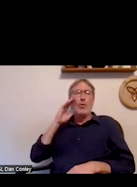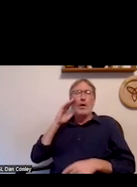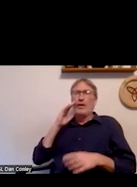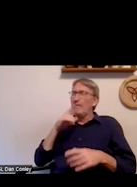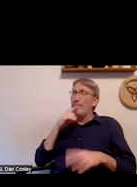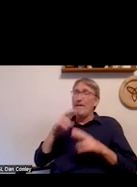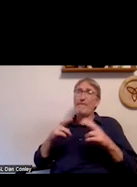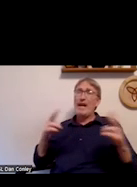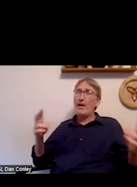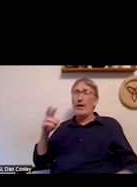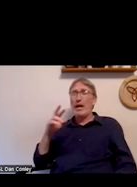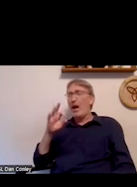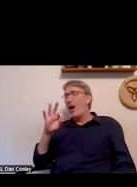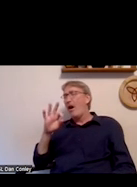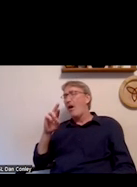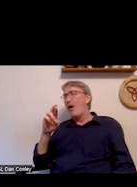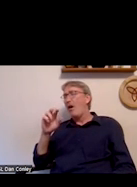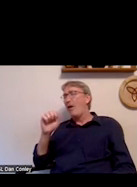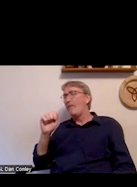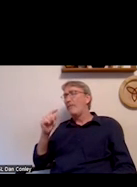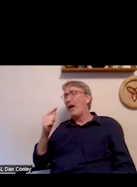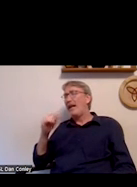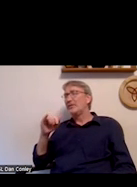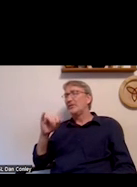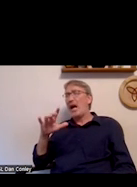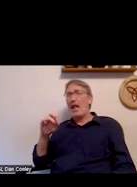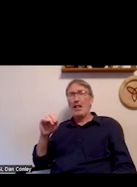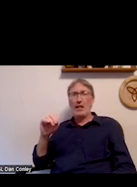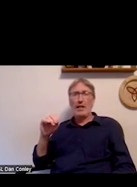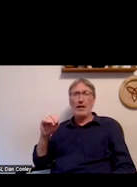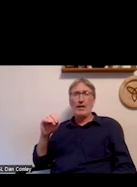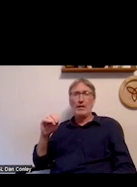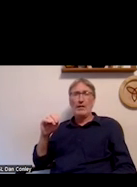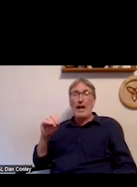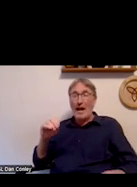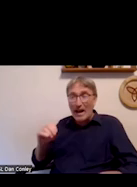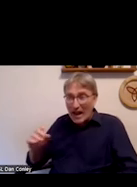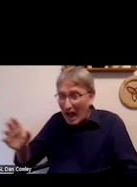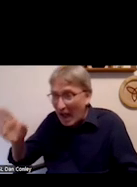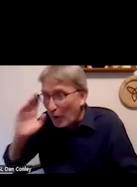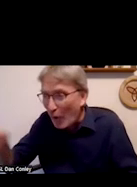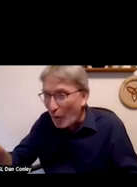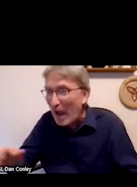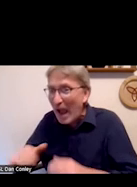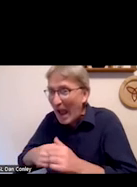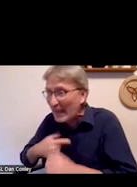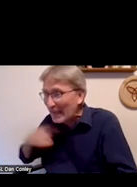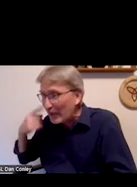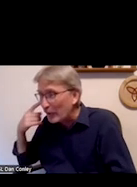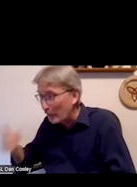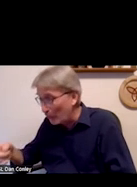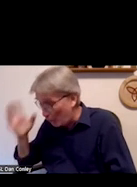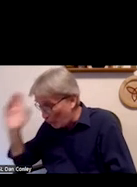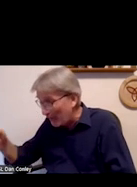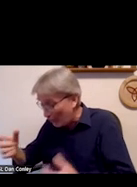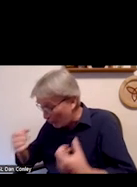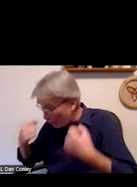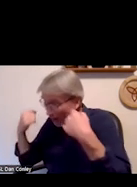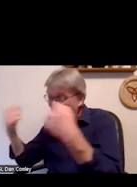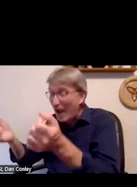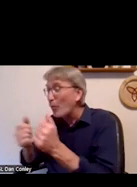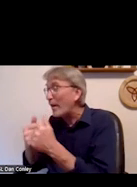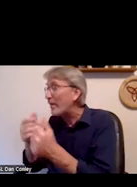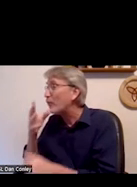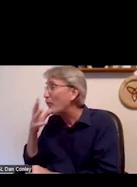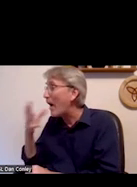and fragile little guy. Okay. Hey, Isaiah. Isaiah, I hear that you're going to take a trip with your grandma and I